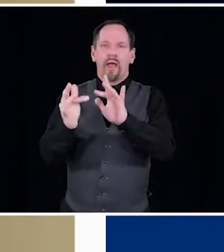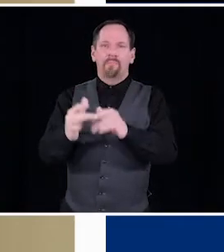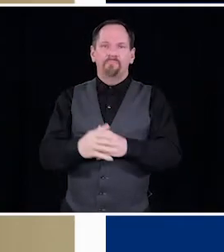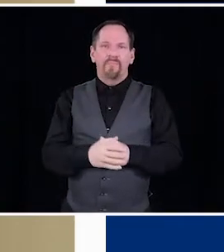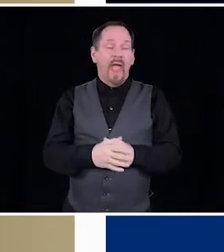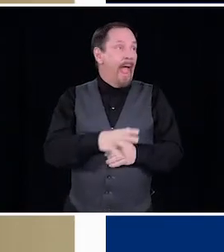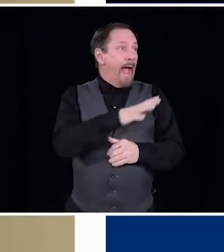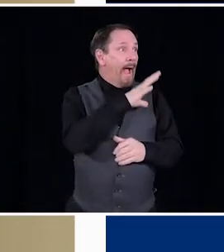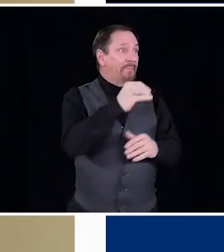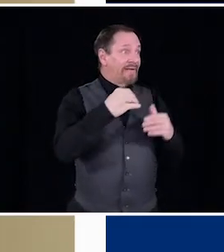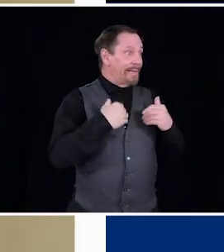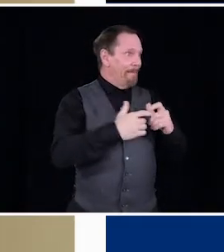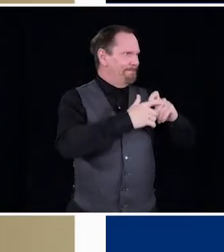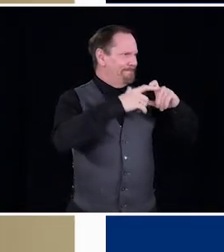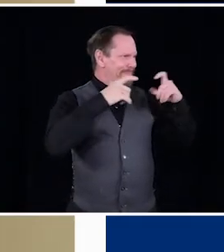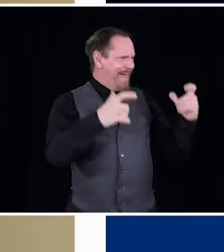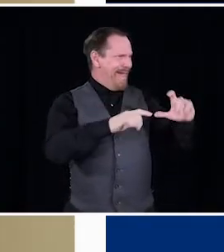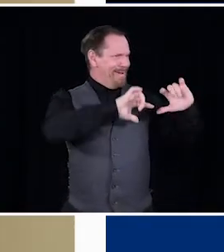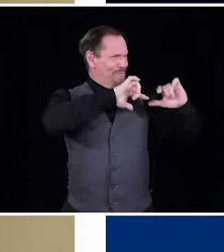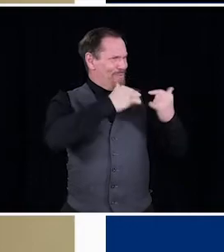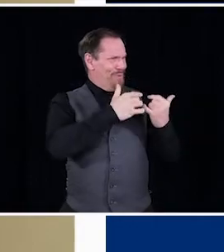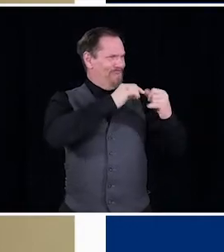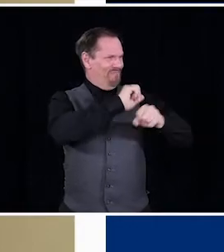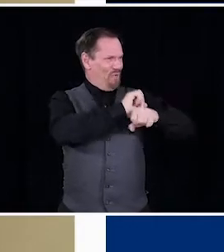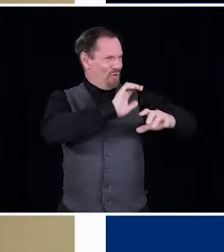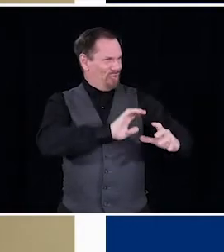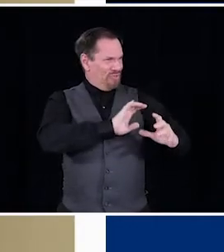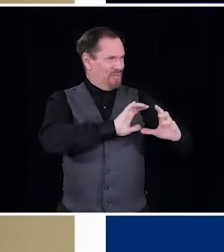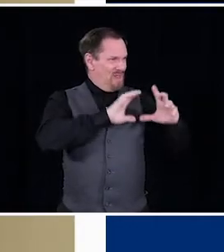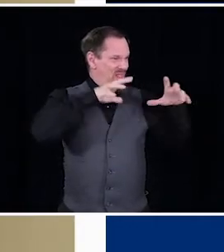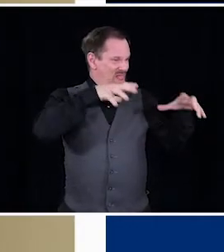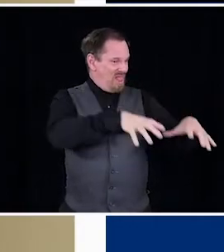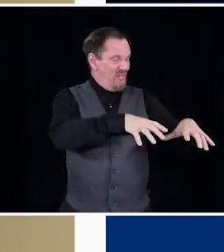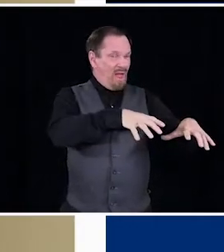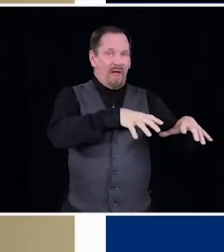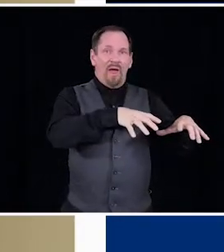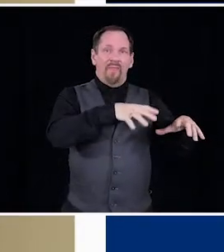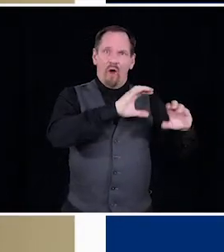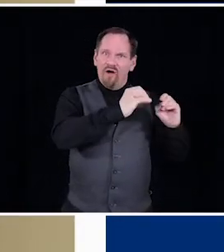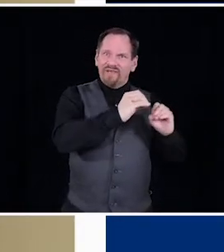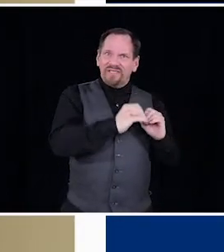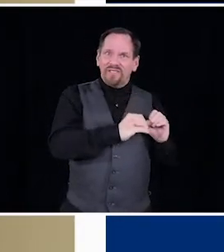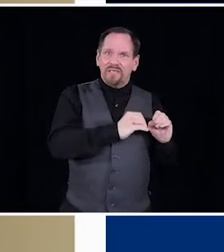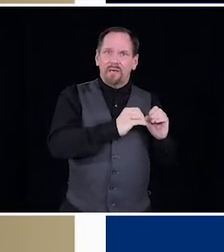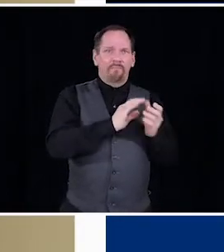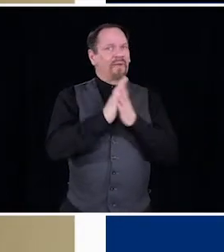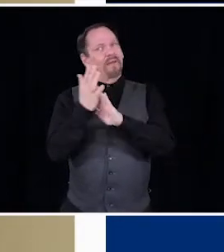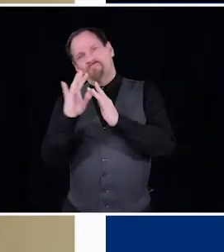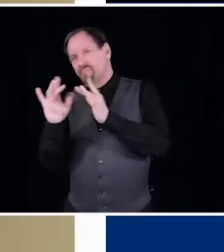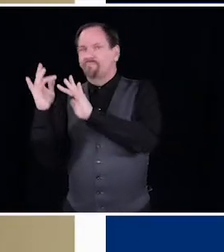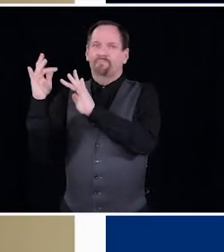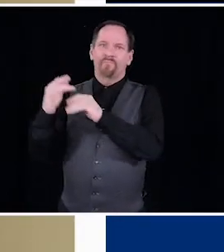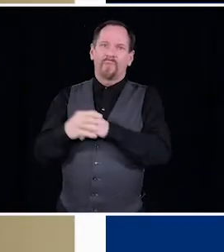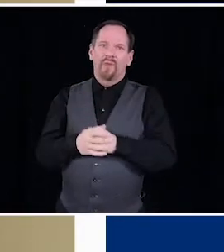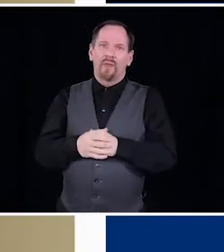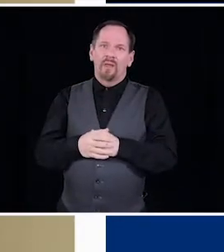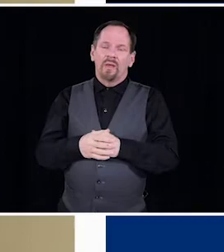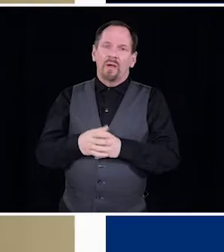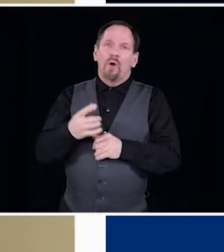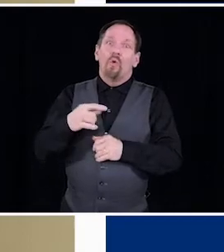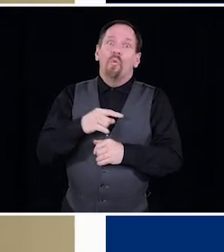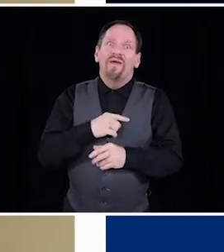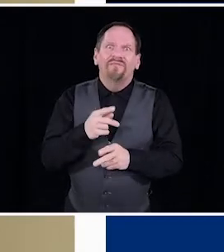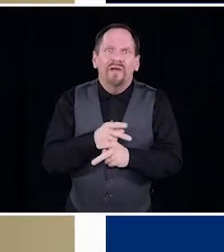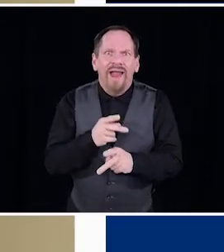Companies transitioned large segments of their workforce to work remotely. We figured out how to maintain supply chains for the